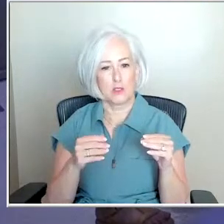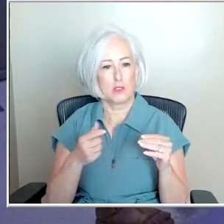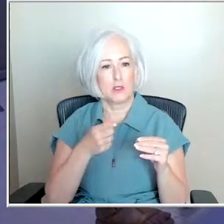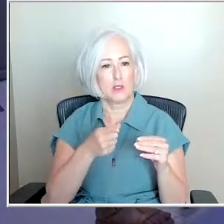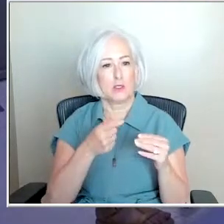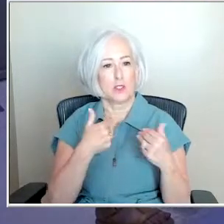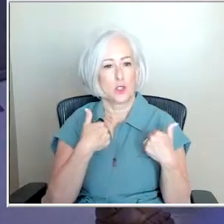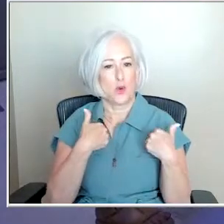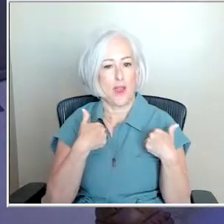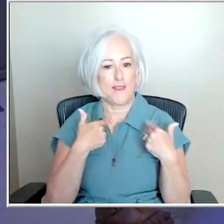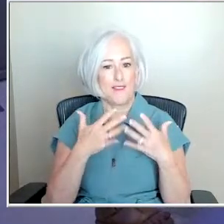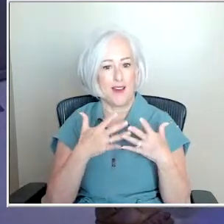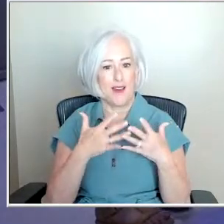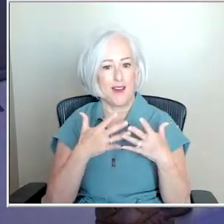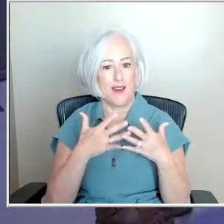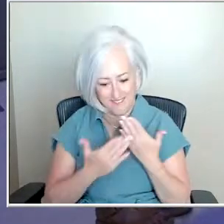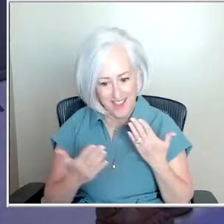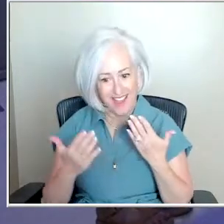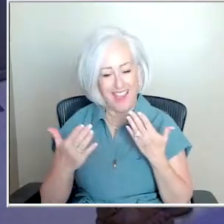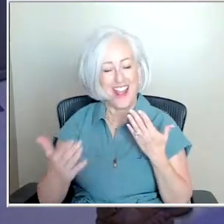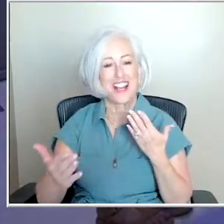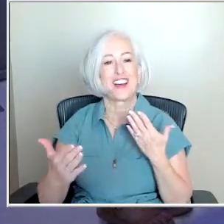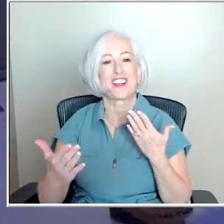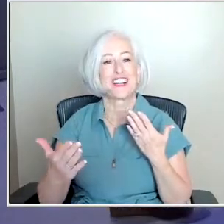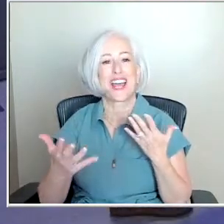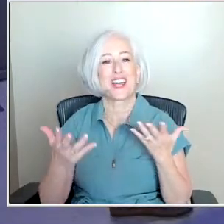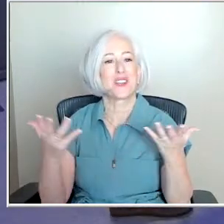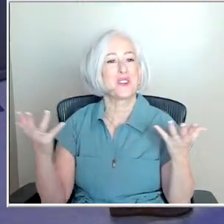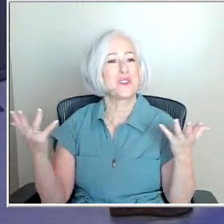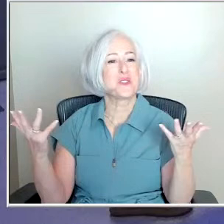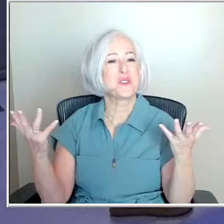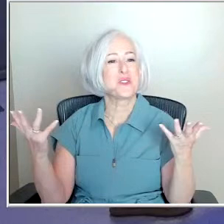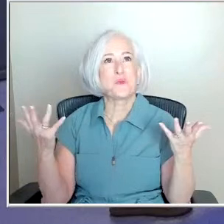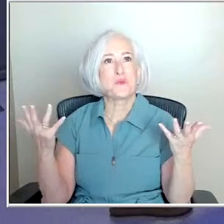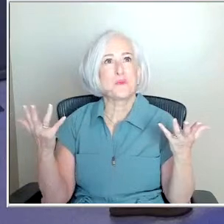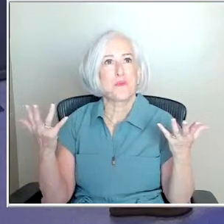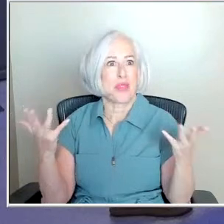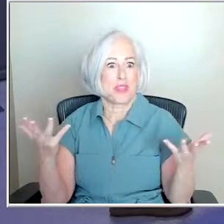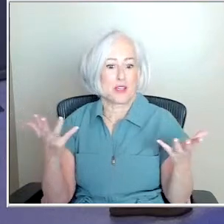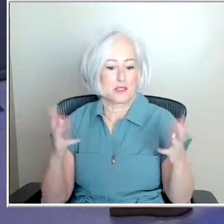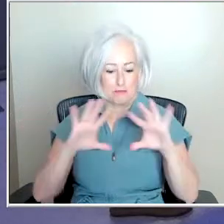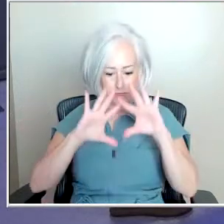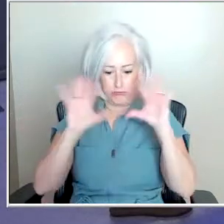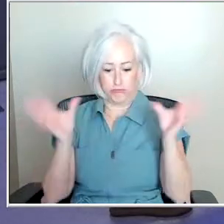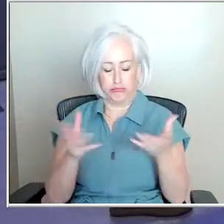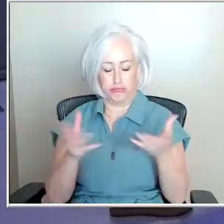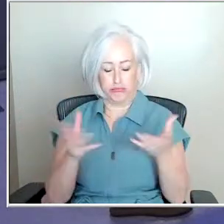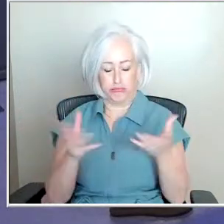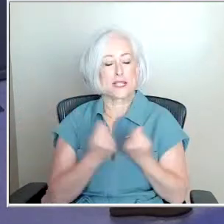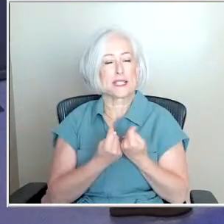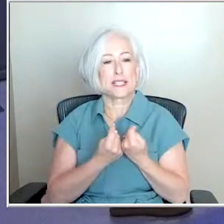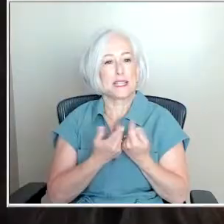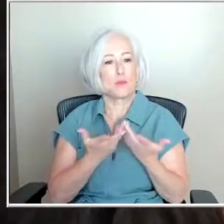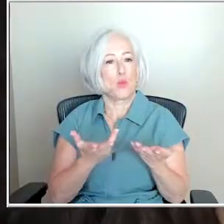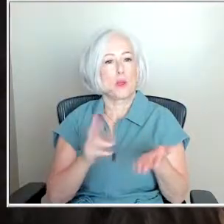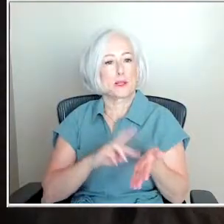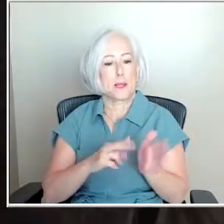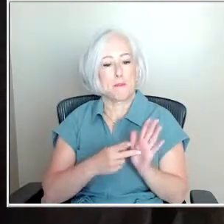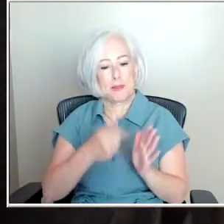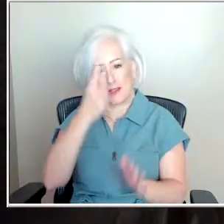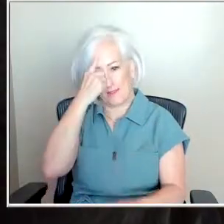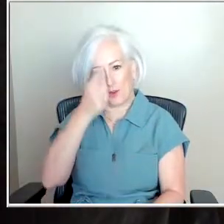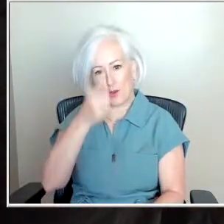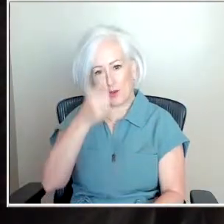got a lot of life ahead of her, and just this whole big support team that has surrounded her. And what's that all meant to you over this